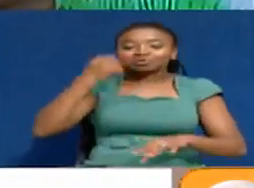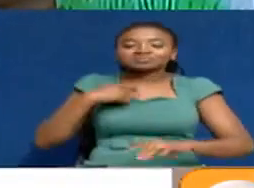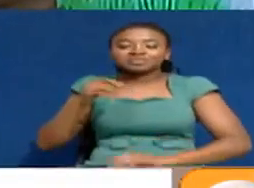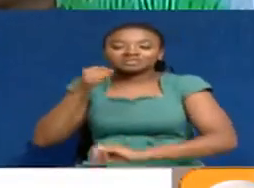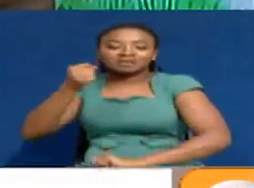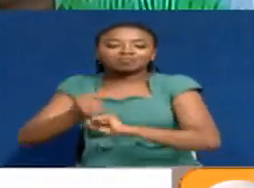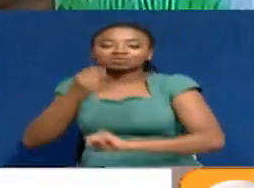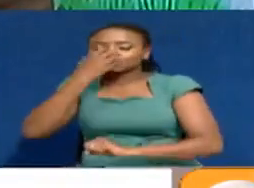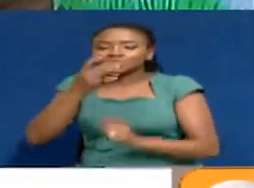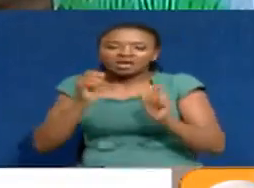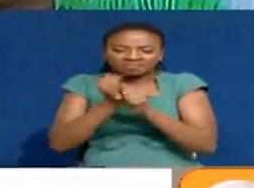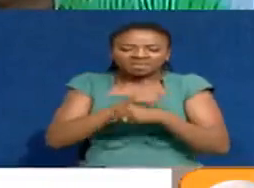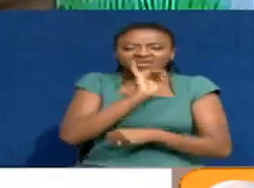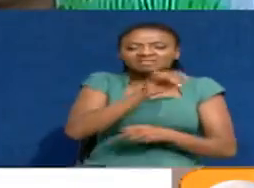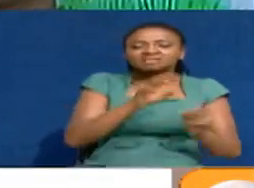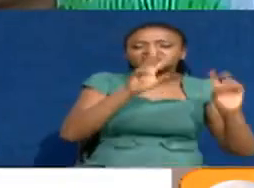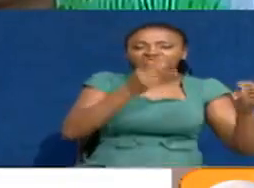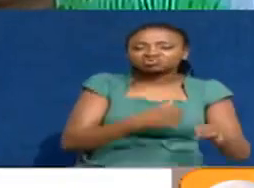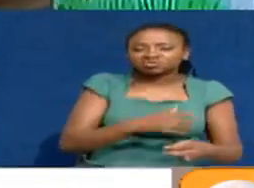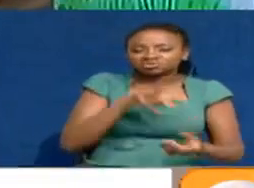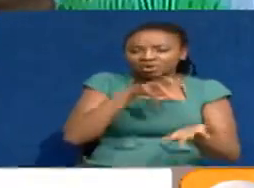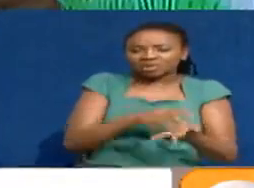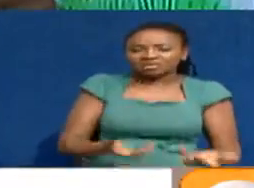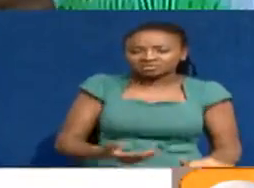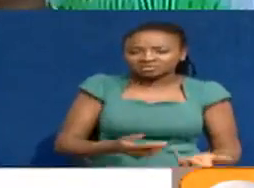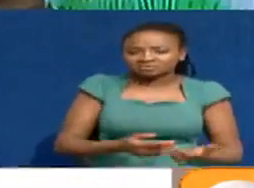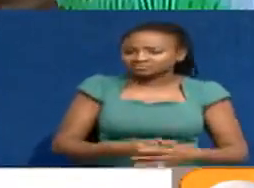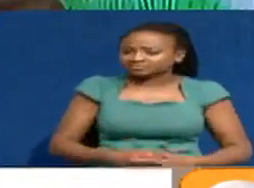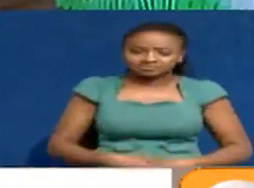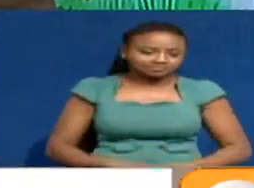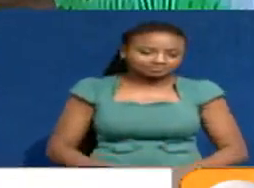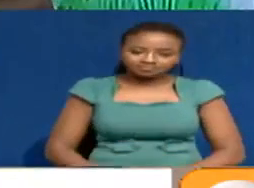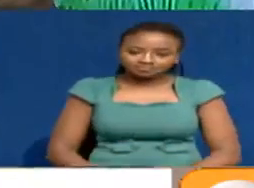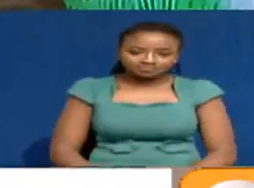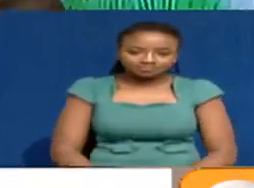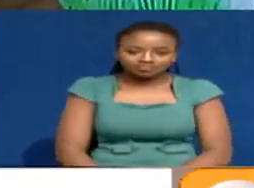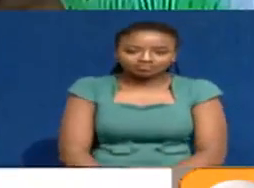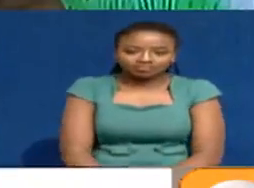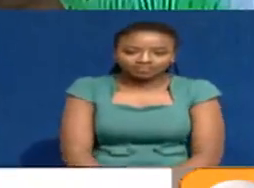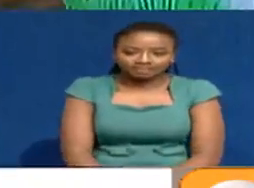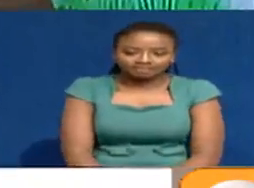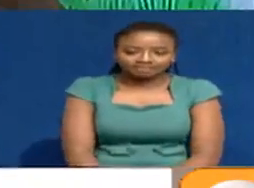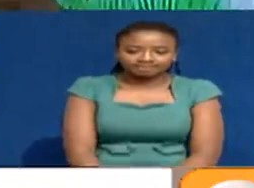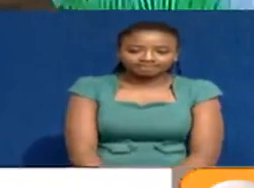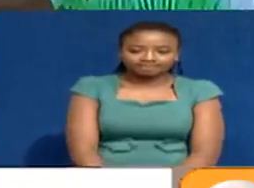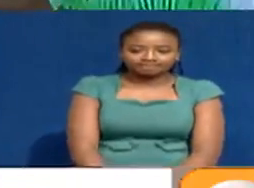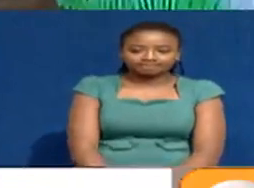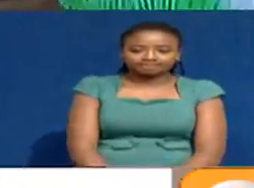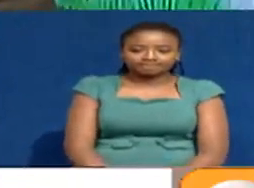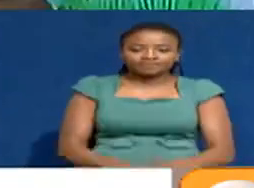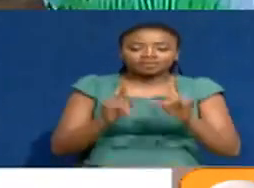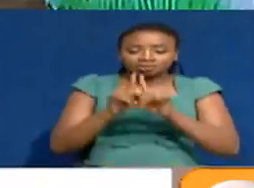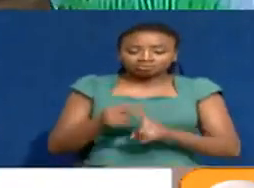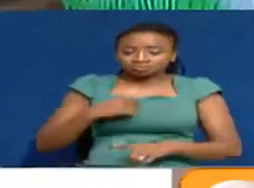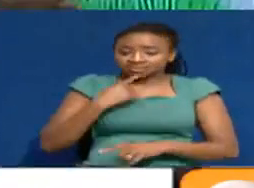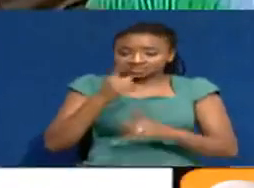happen. And I said I'll not abandon him. And then things started flowing. A lot of intimidation, a lot of harassment. And I am saying myself,